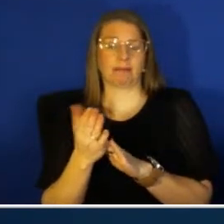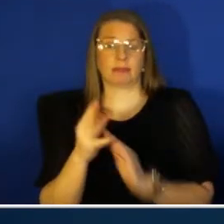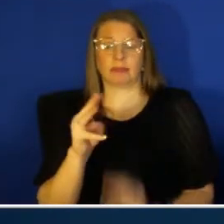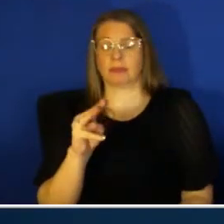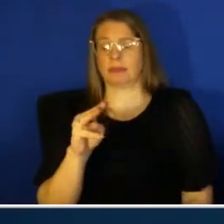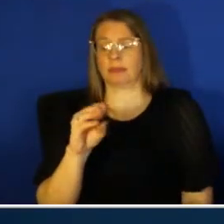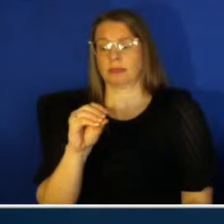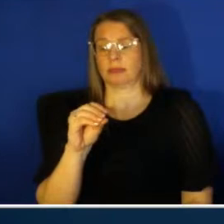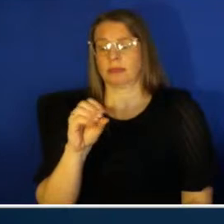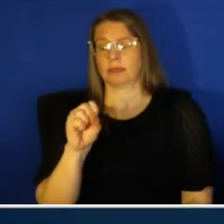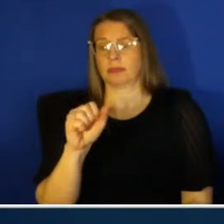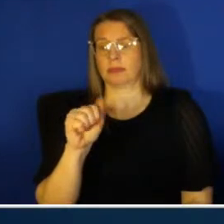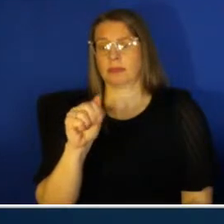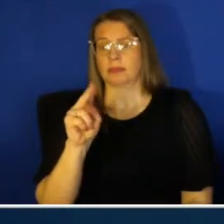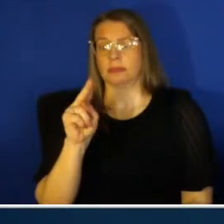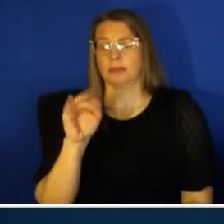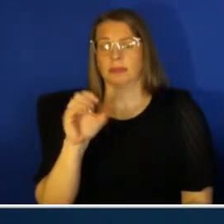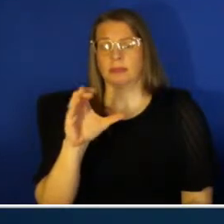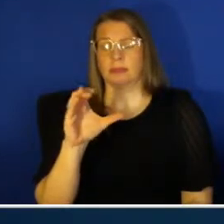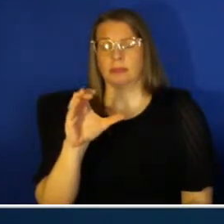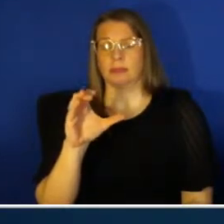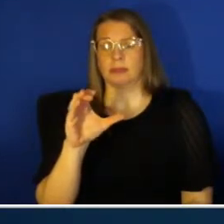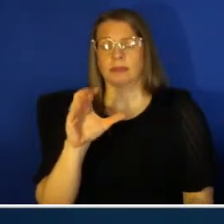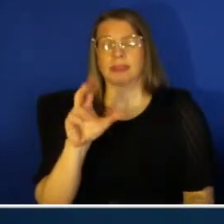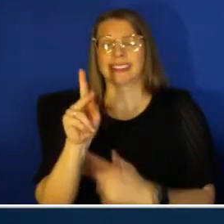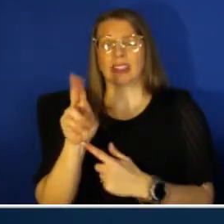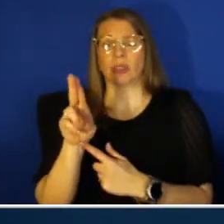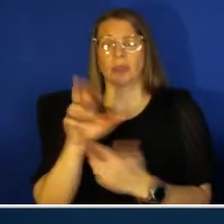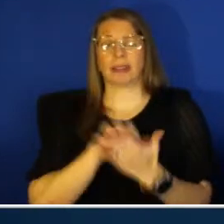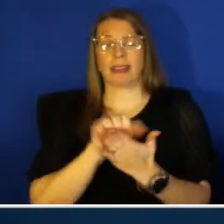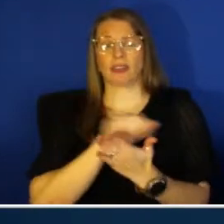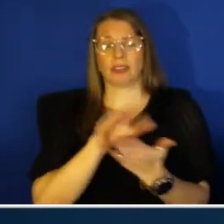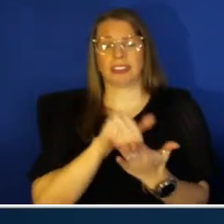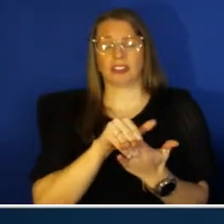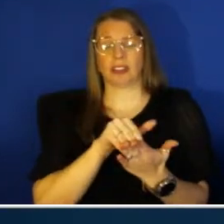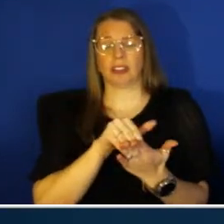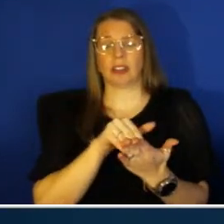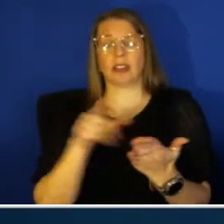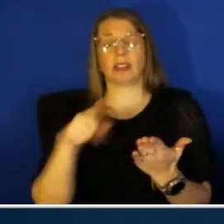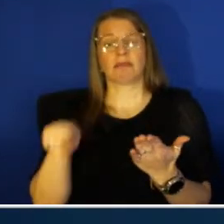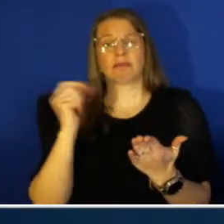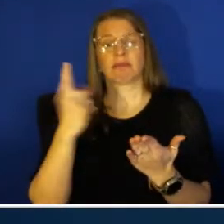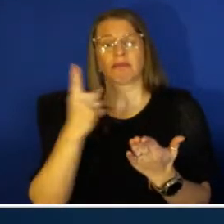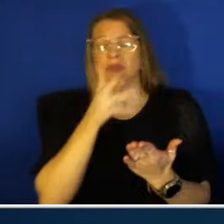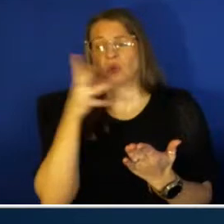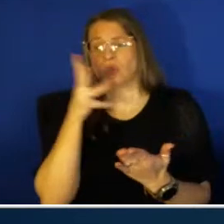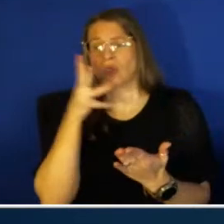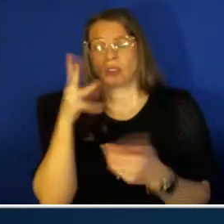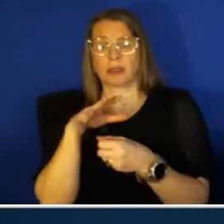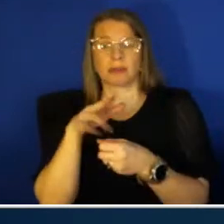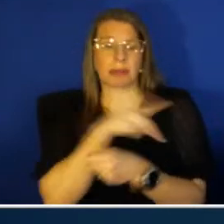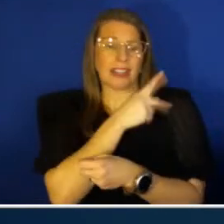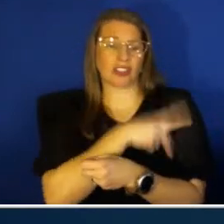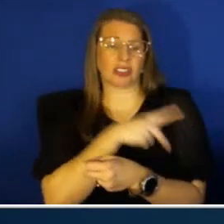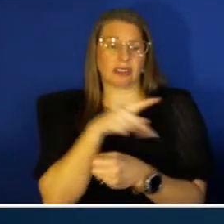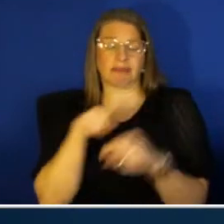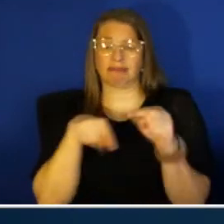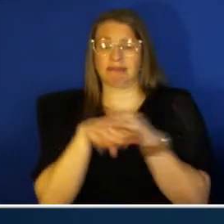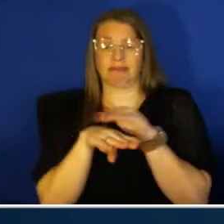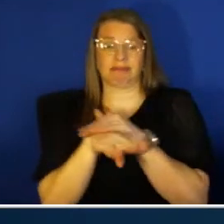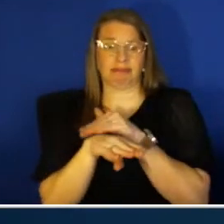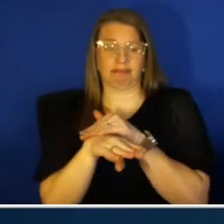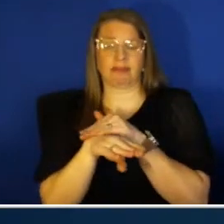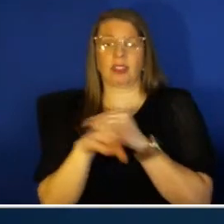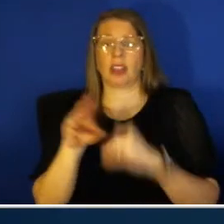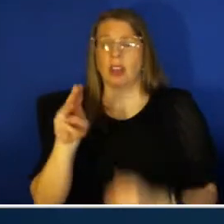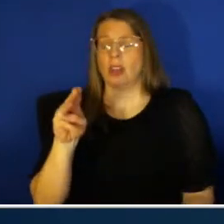Alliance. So KU Cancer Center, understanding that rural patients may have a hard time accessing clinical trials, we have the Masonic Cancer